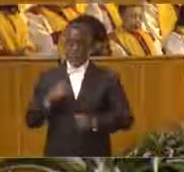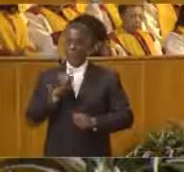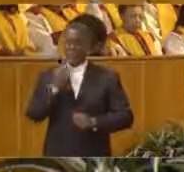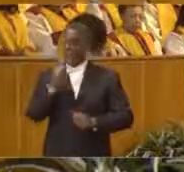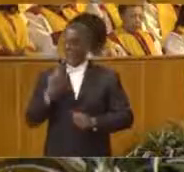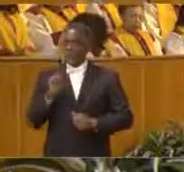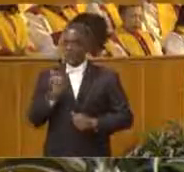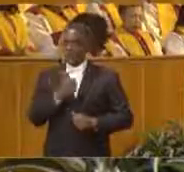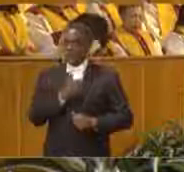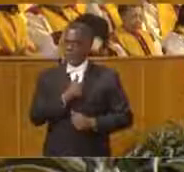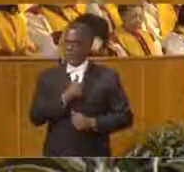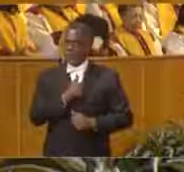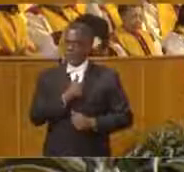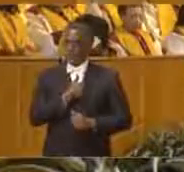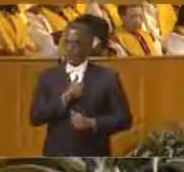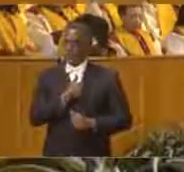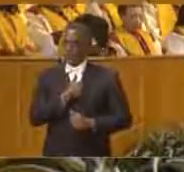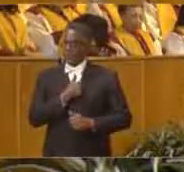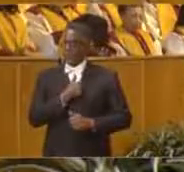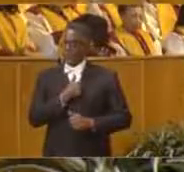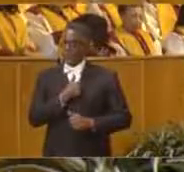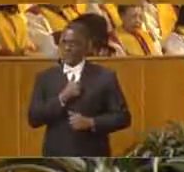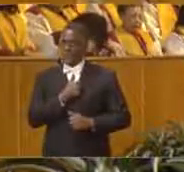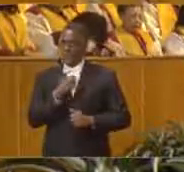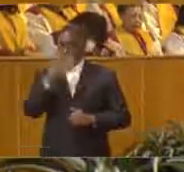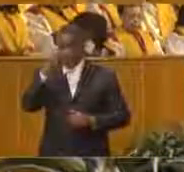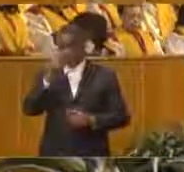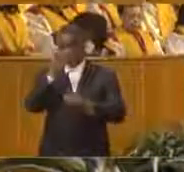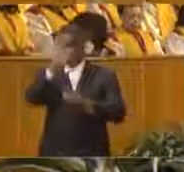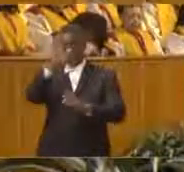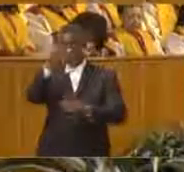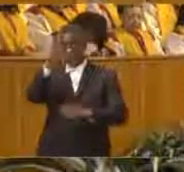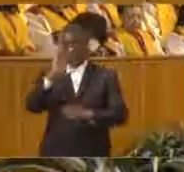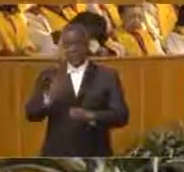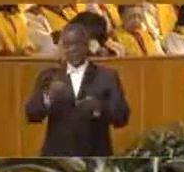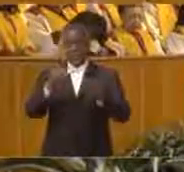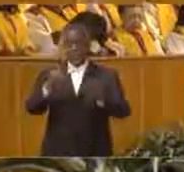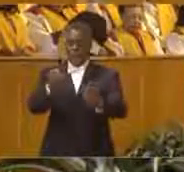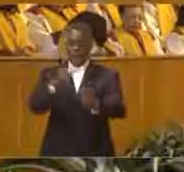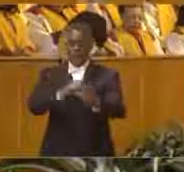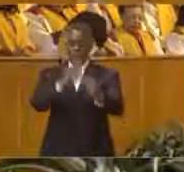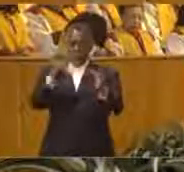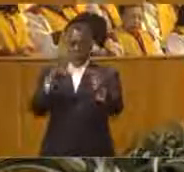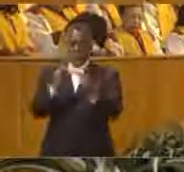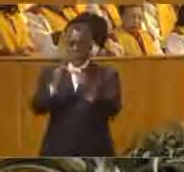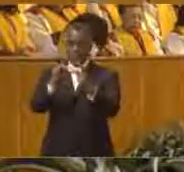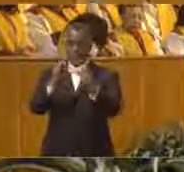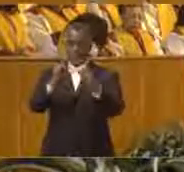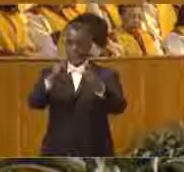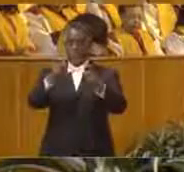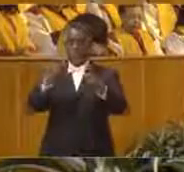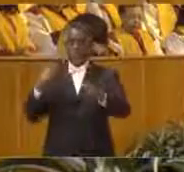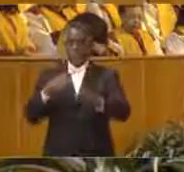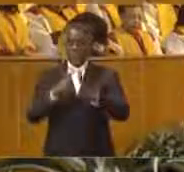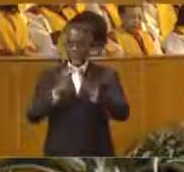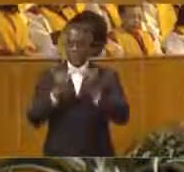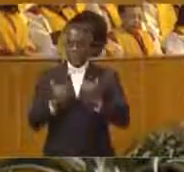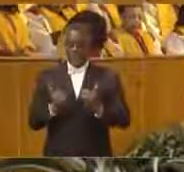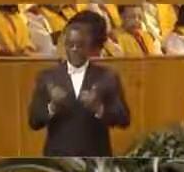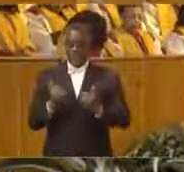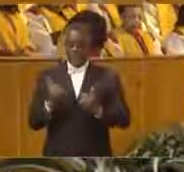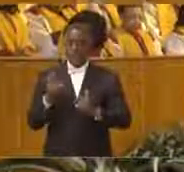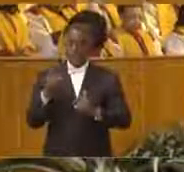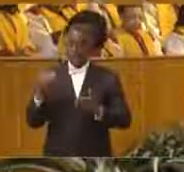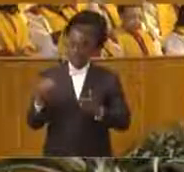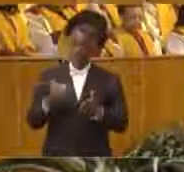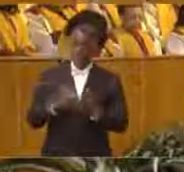our own, but because You are God and the giver of every good and perfect gift. Pray now, O God, that You'd once